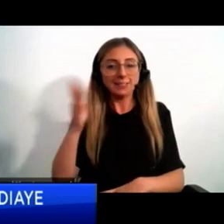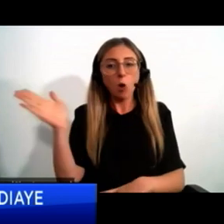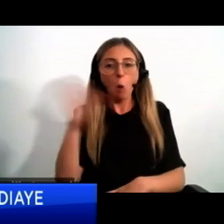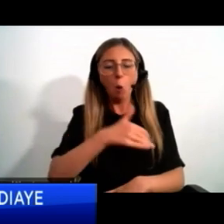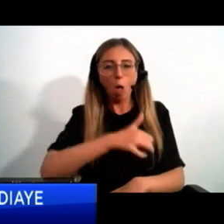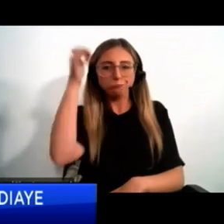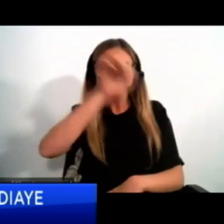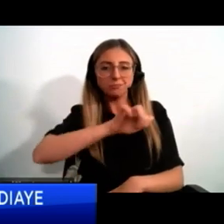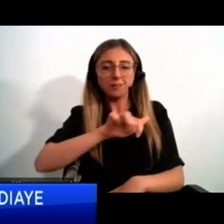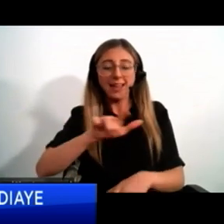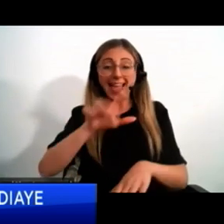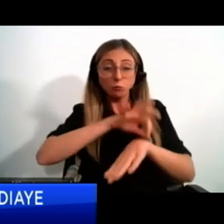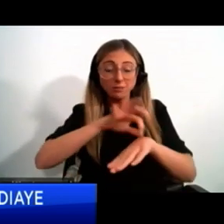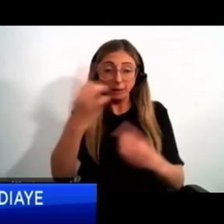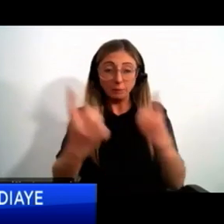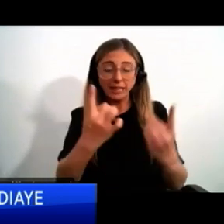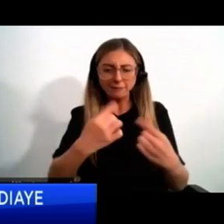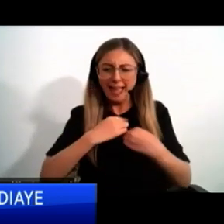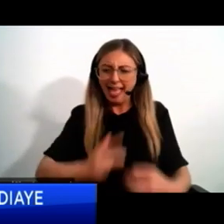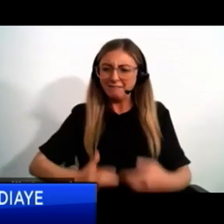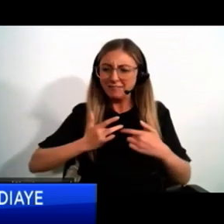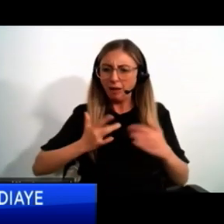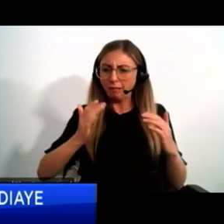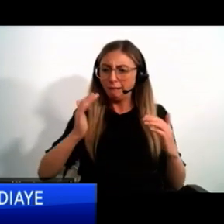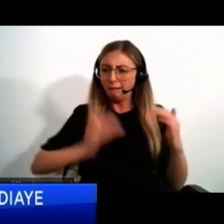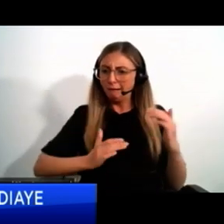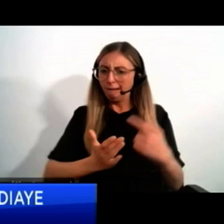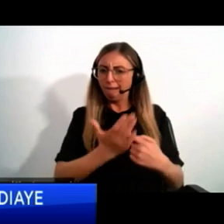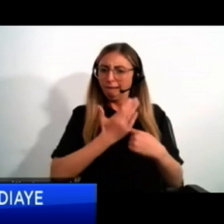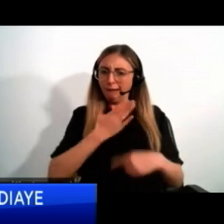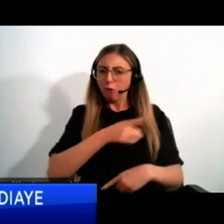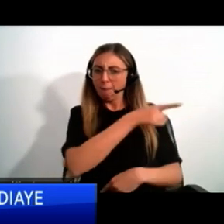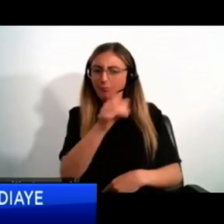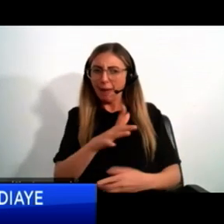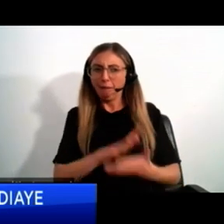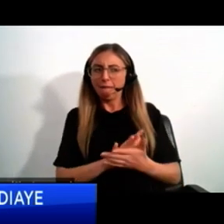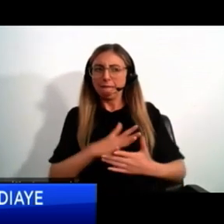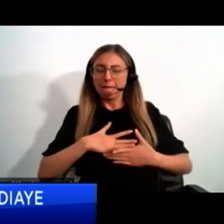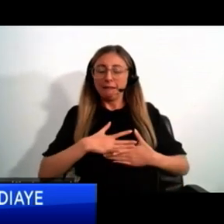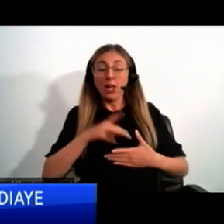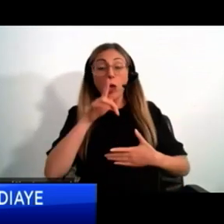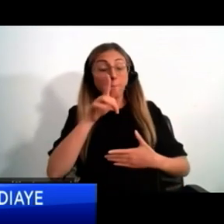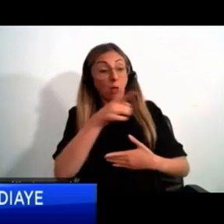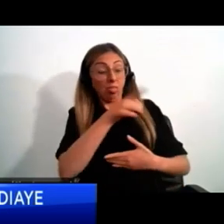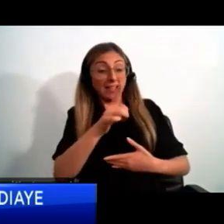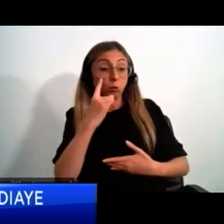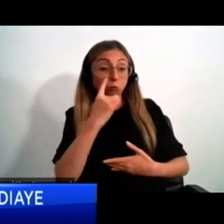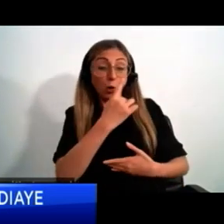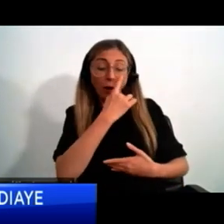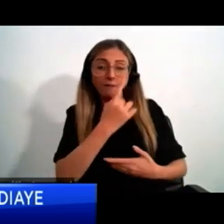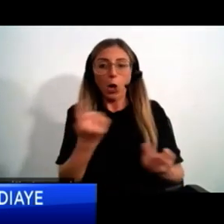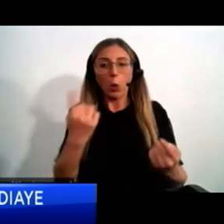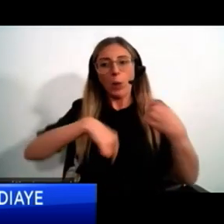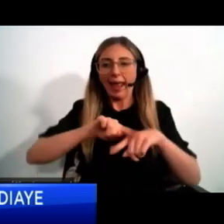professors and doctors, which makes me feel a little bit intimidated right now, I have to say, but that just tells you that we're really